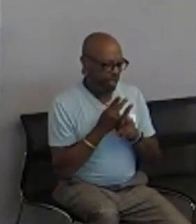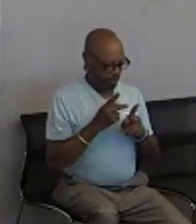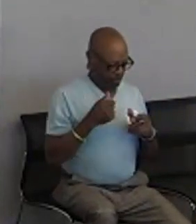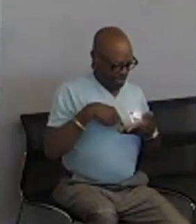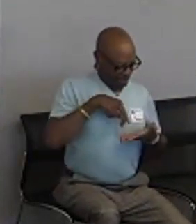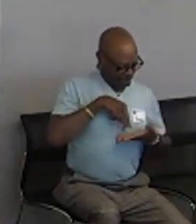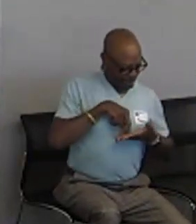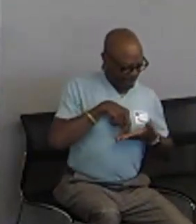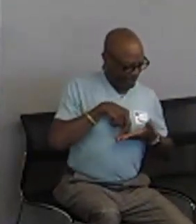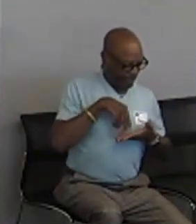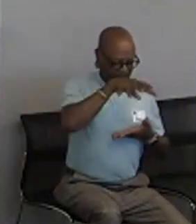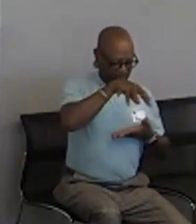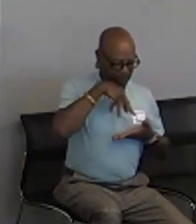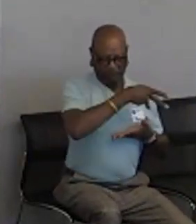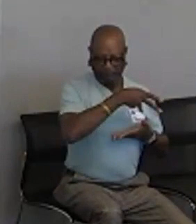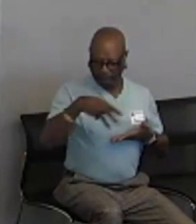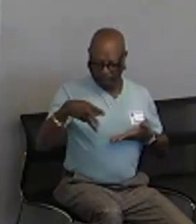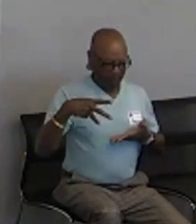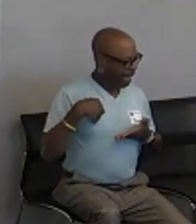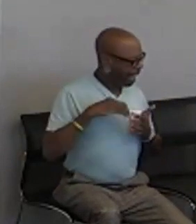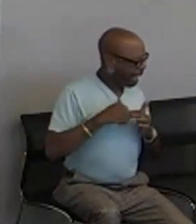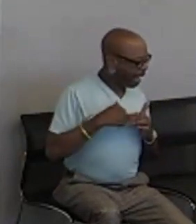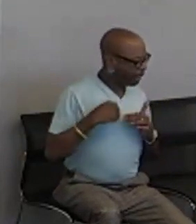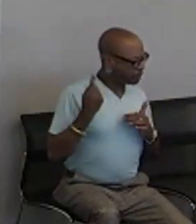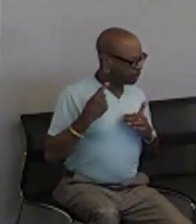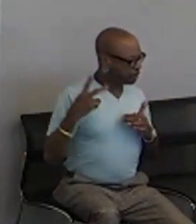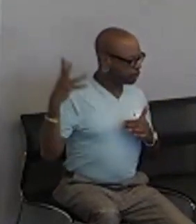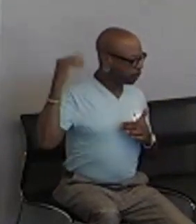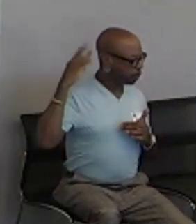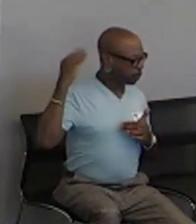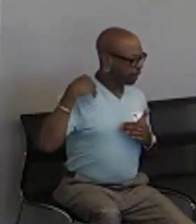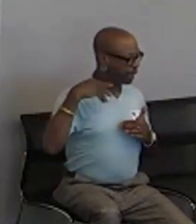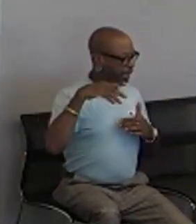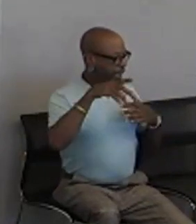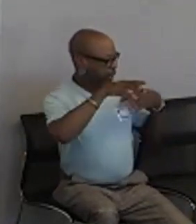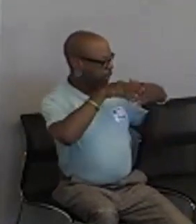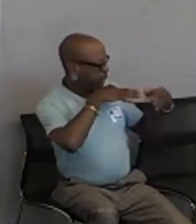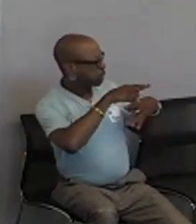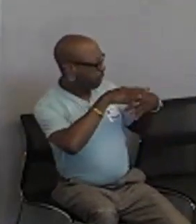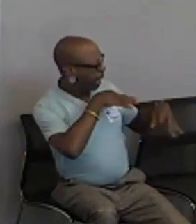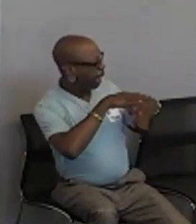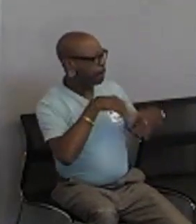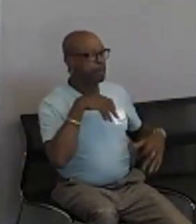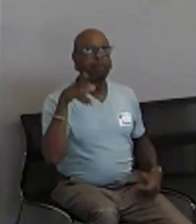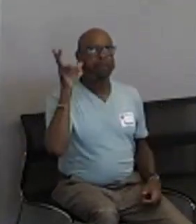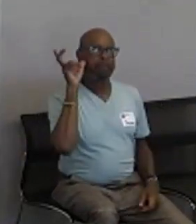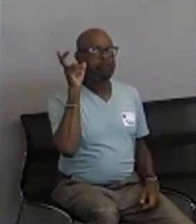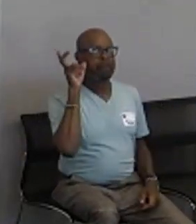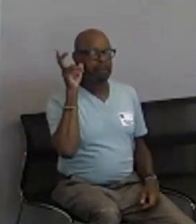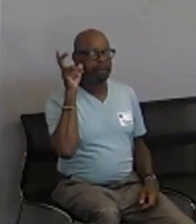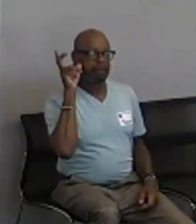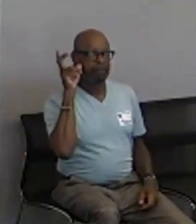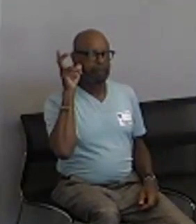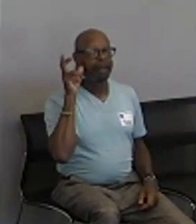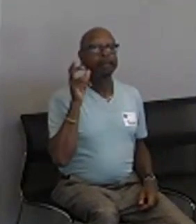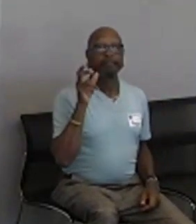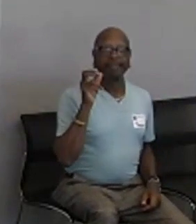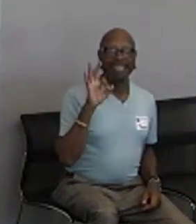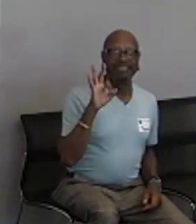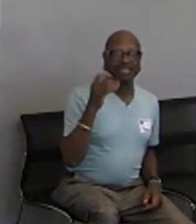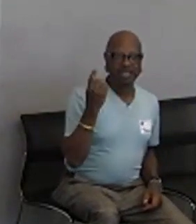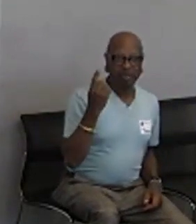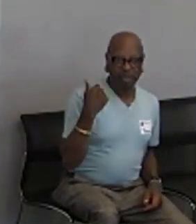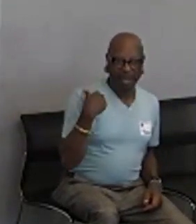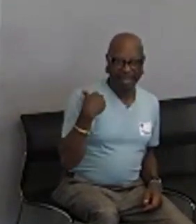of an intersection without a map is to have someone describe it, which is laborious, or, and if you have someone to